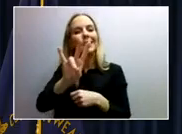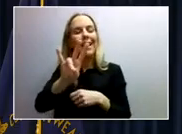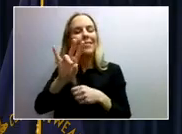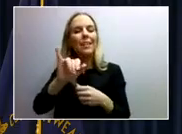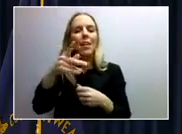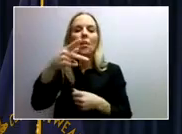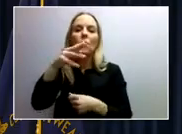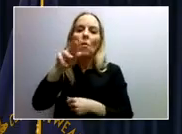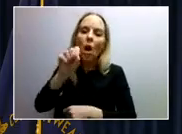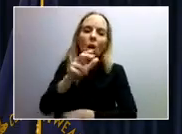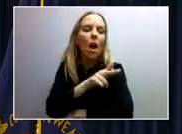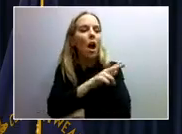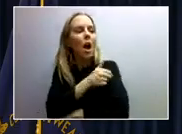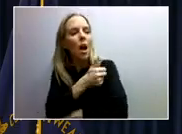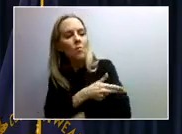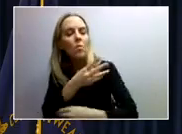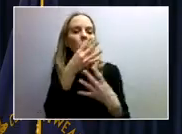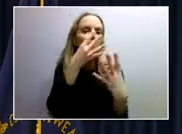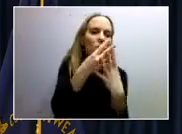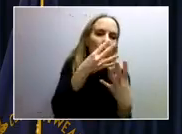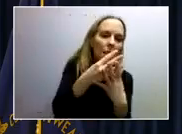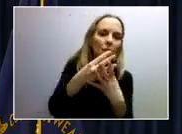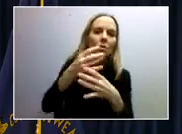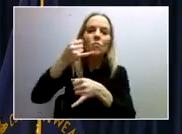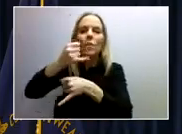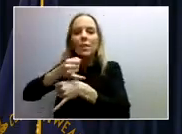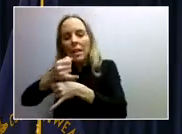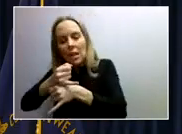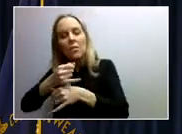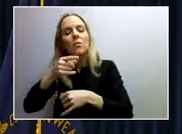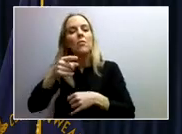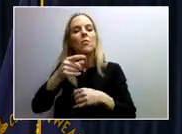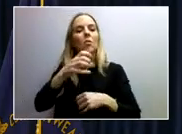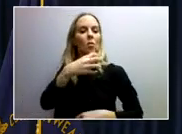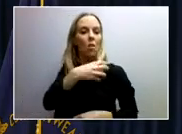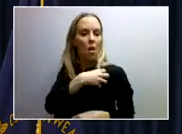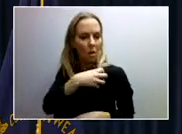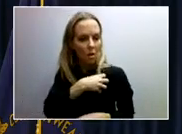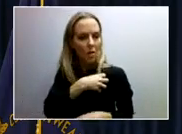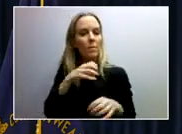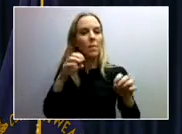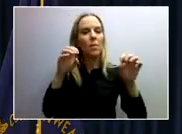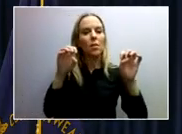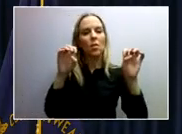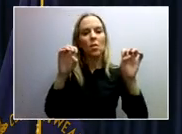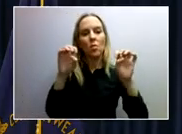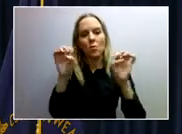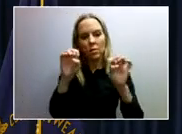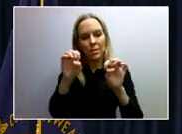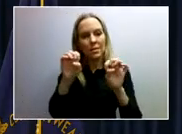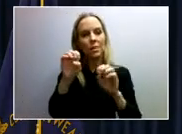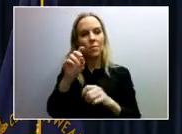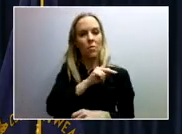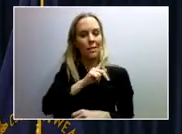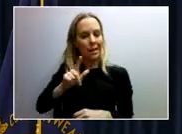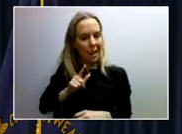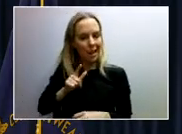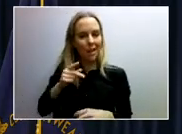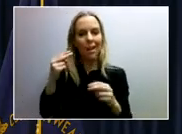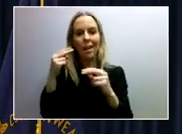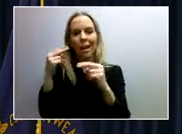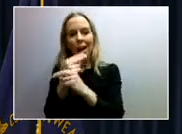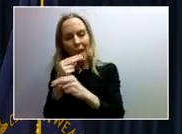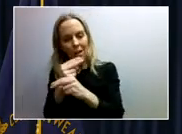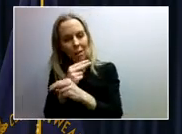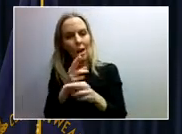hospitals, prisons, or residential facilities, law enforcement and emergency management personnel, and highway and road